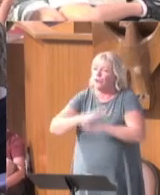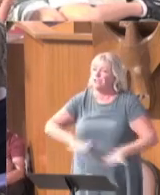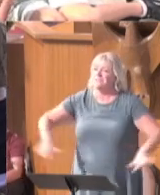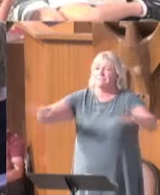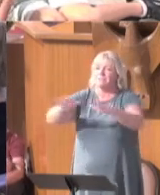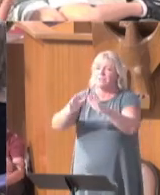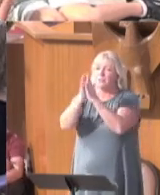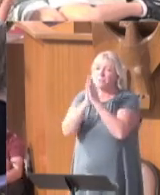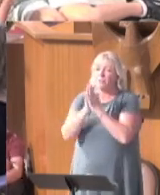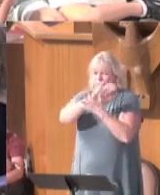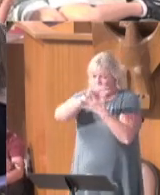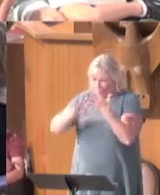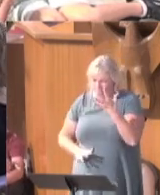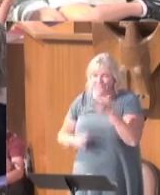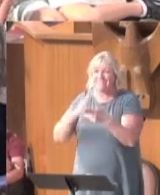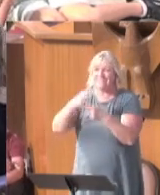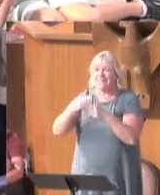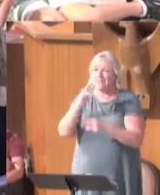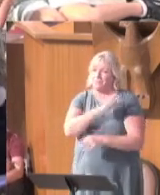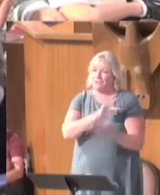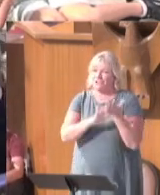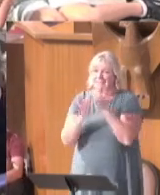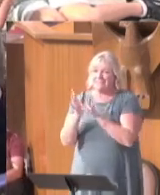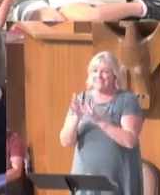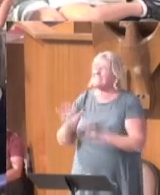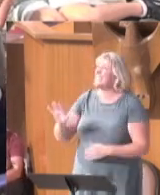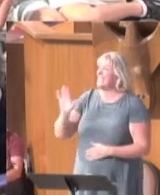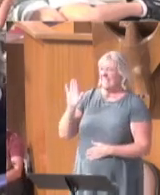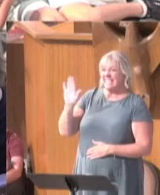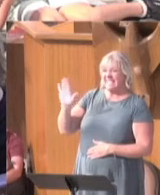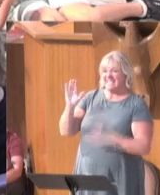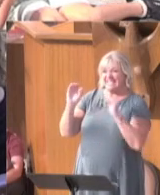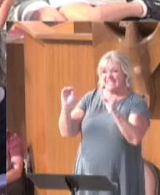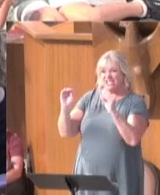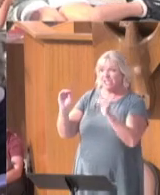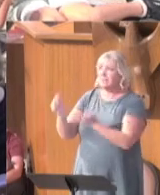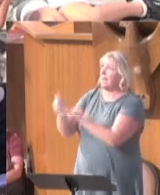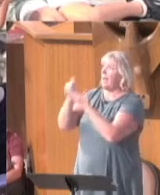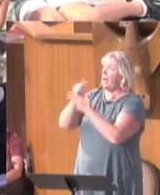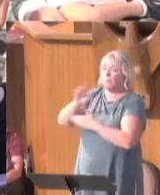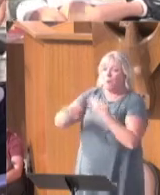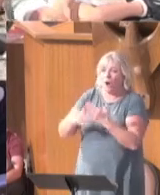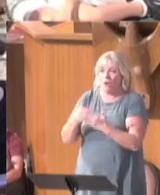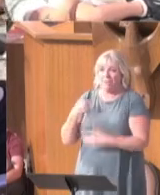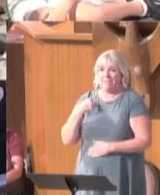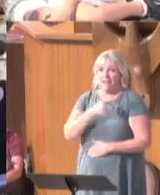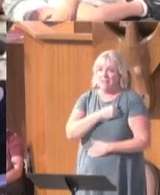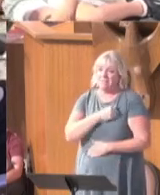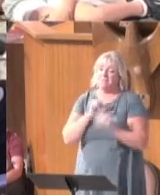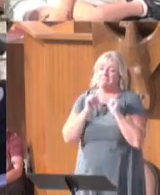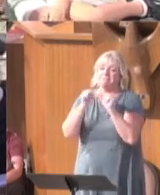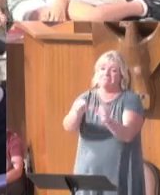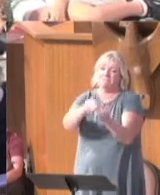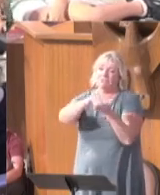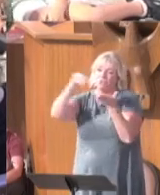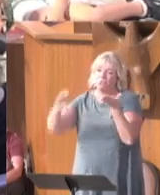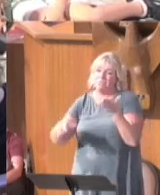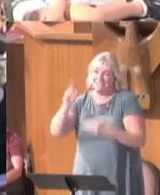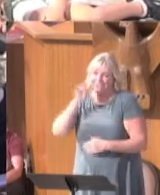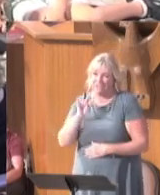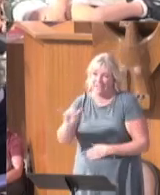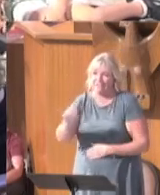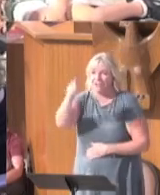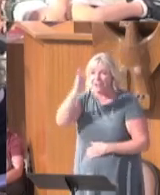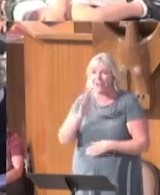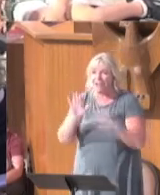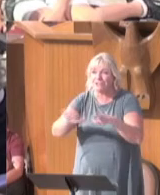pray all this in the name of Jesus, whose teachings make all of us lifelong students. And all God's